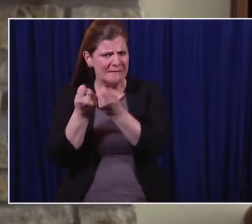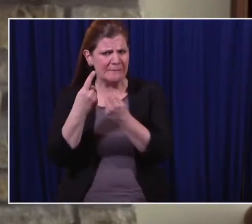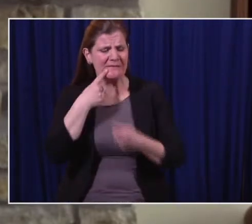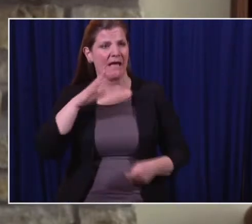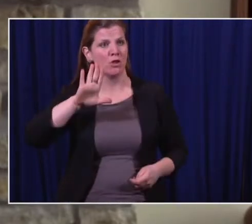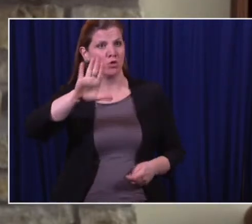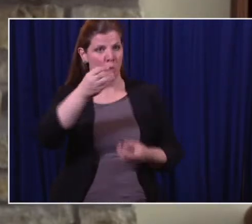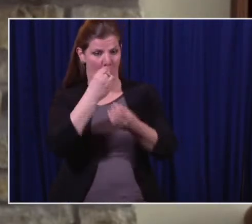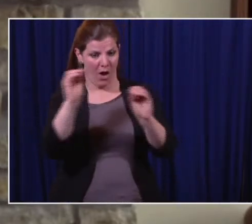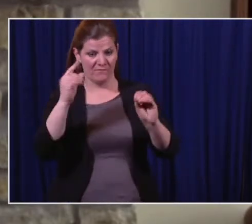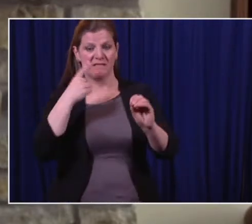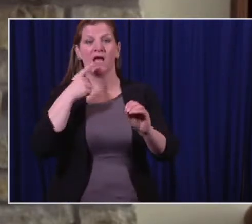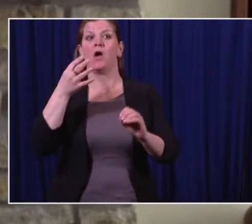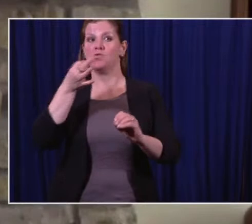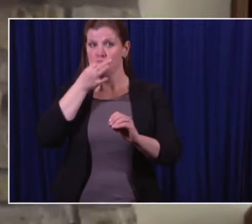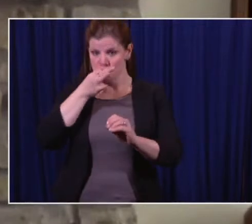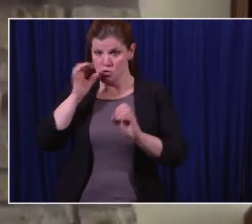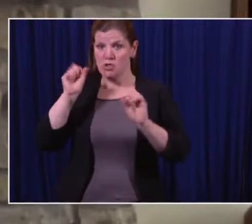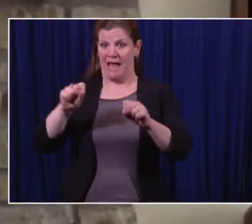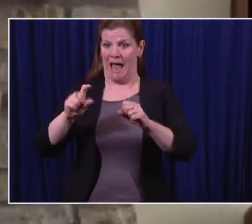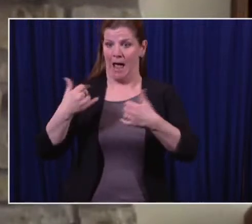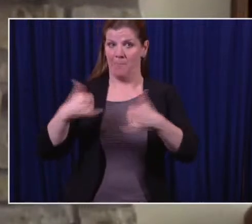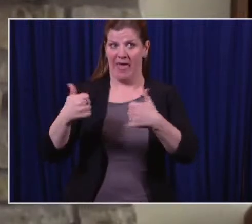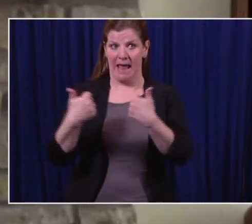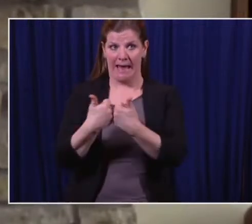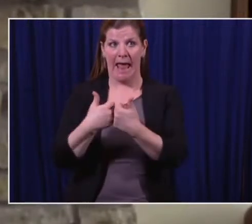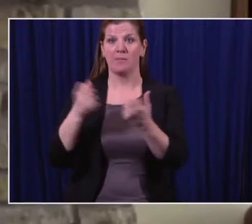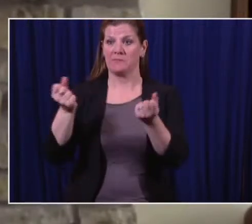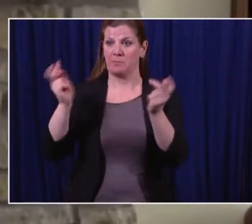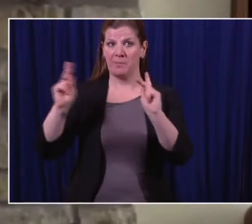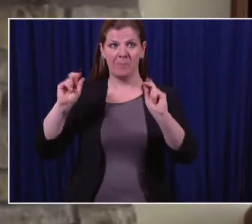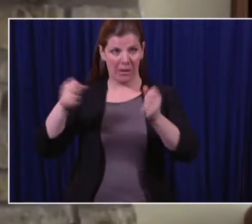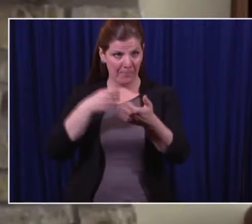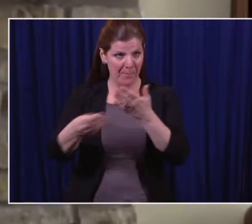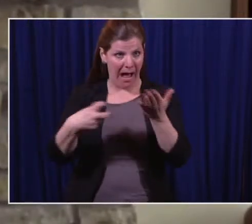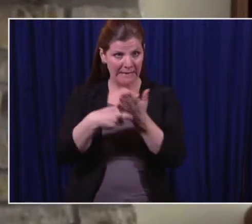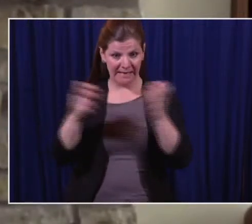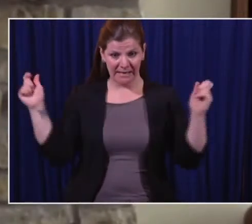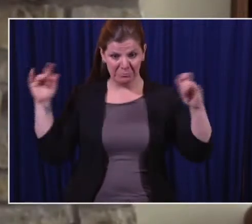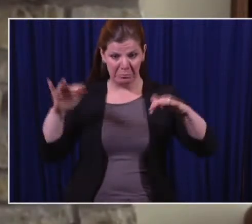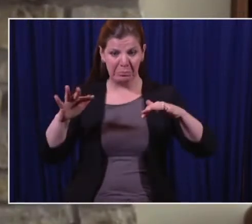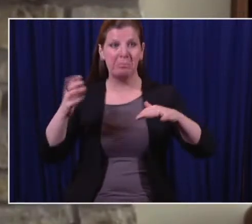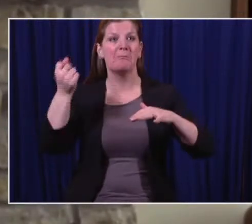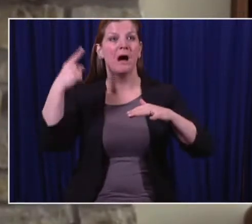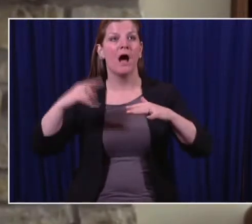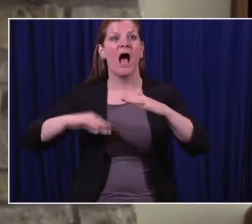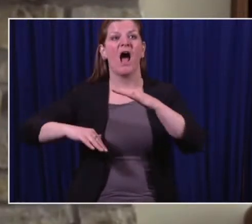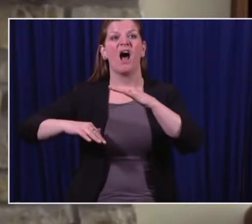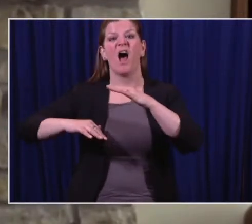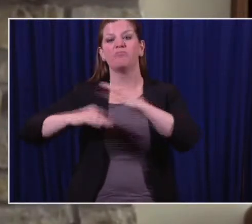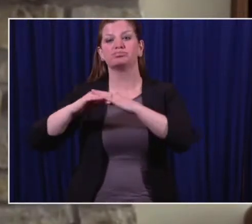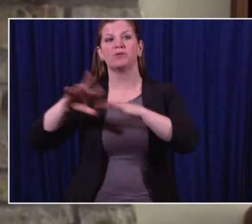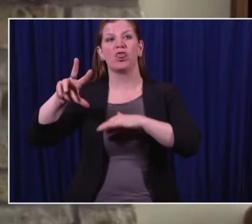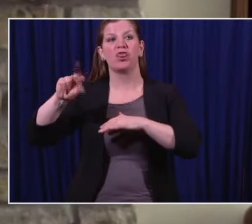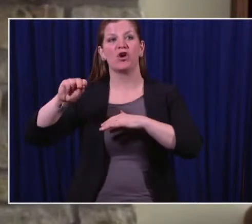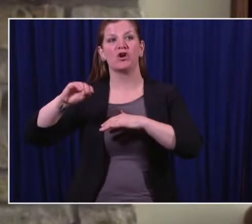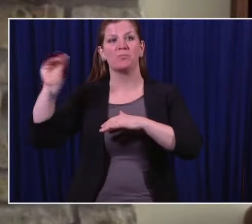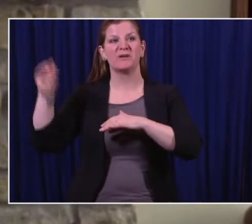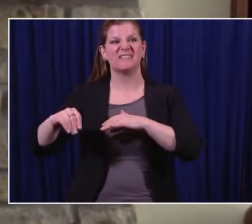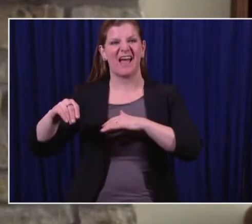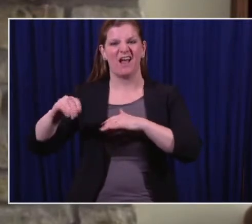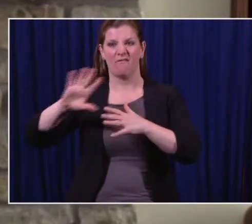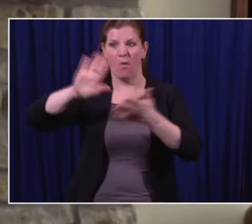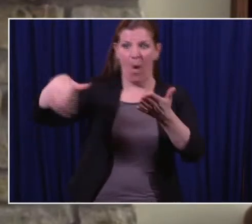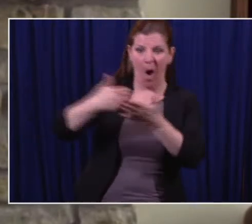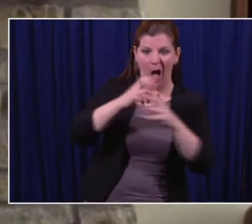capacity when their season begins in early April. Is that accurate? And would that 30% figure also